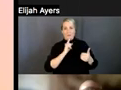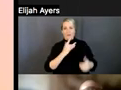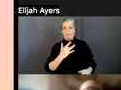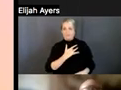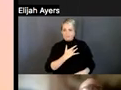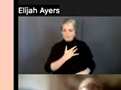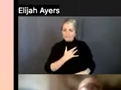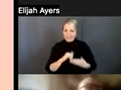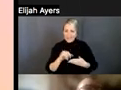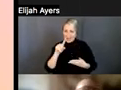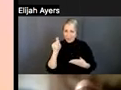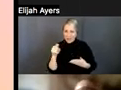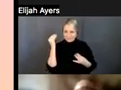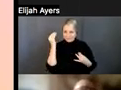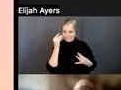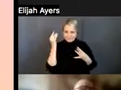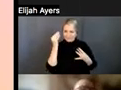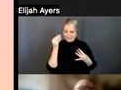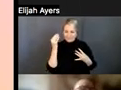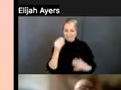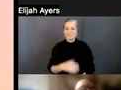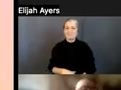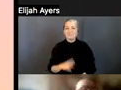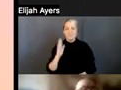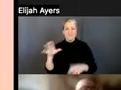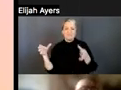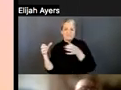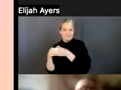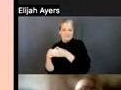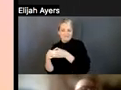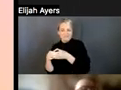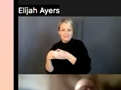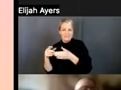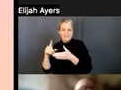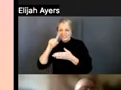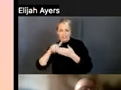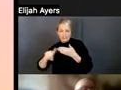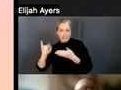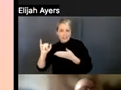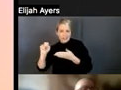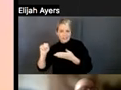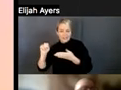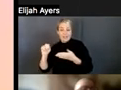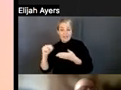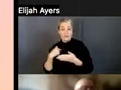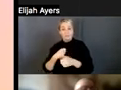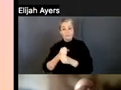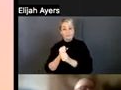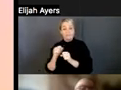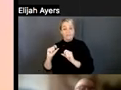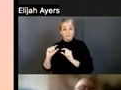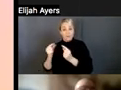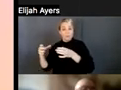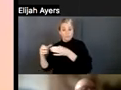We're going to be doing group check-ins in smaller breakout rooms. We've created a group that will be